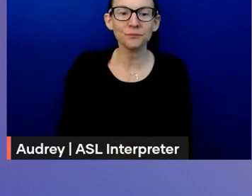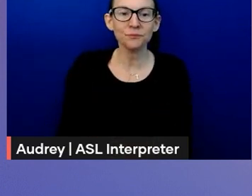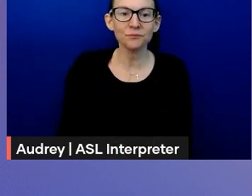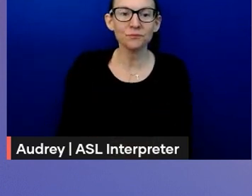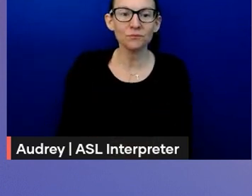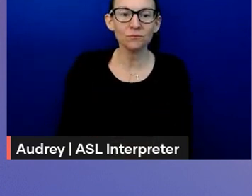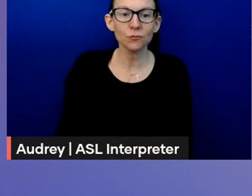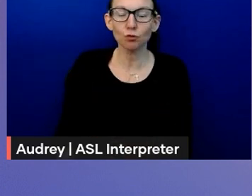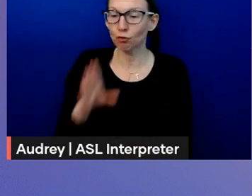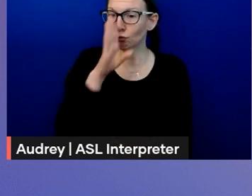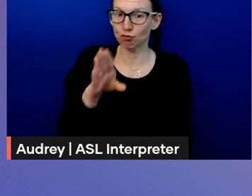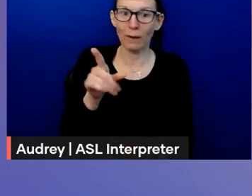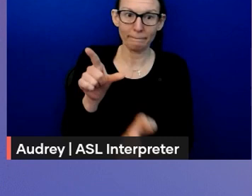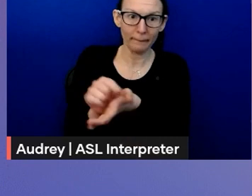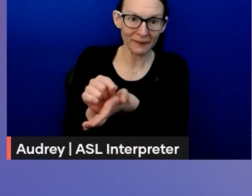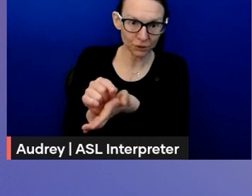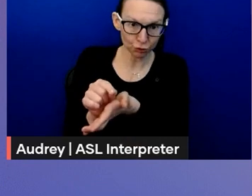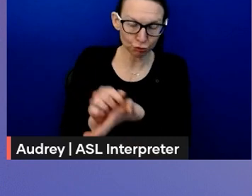publish here.